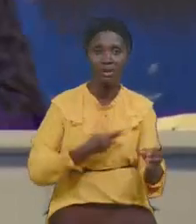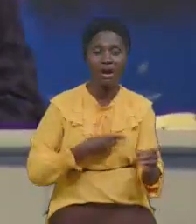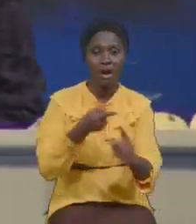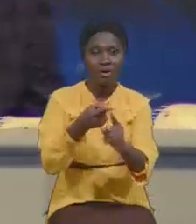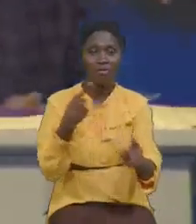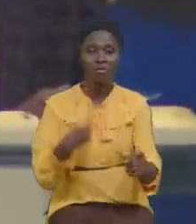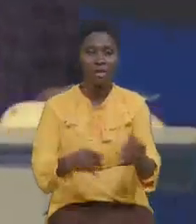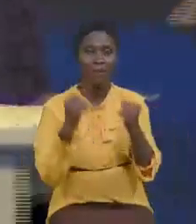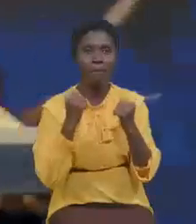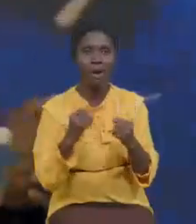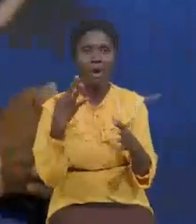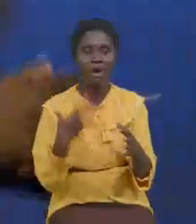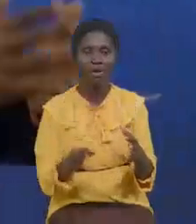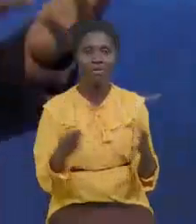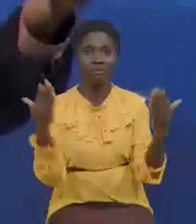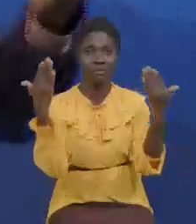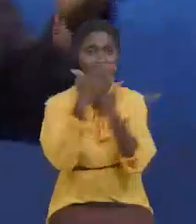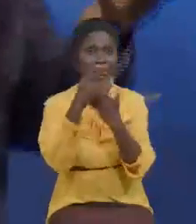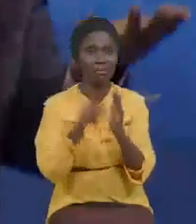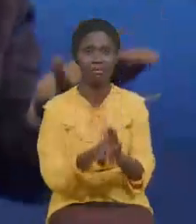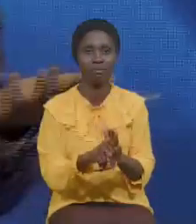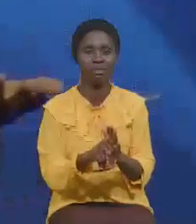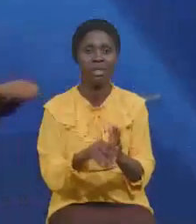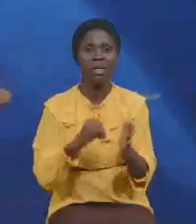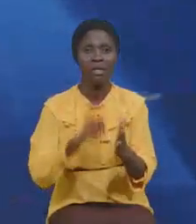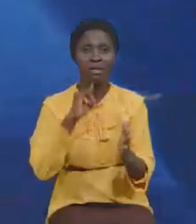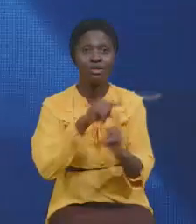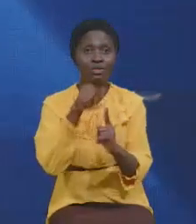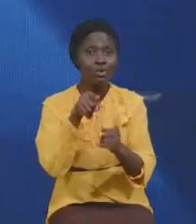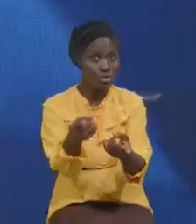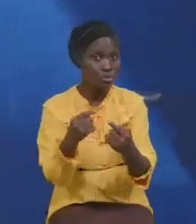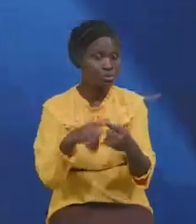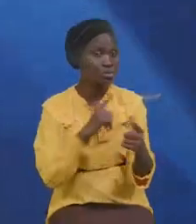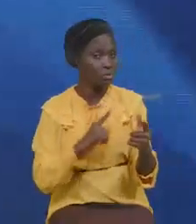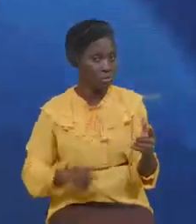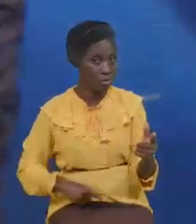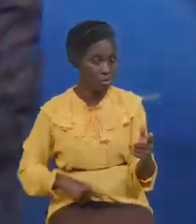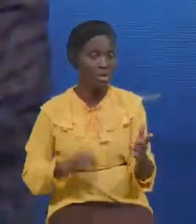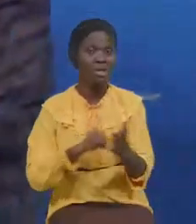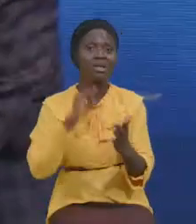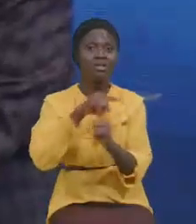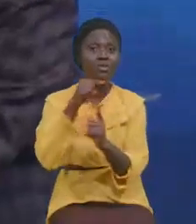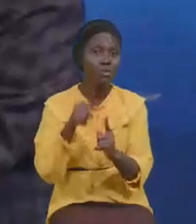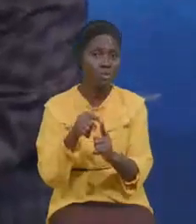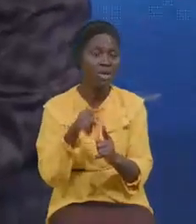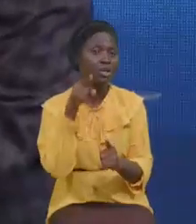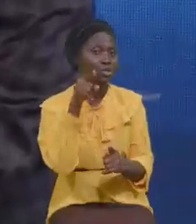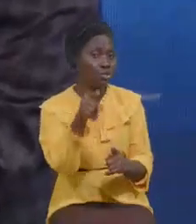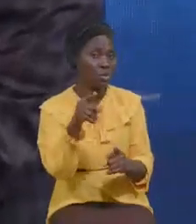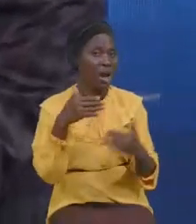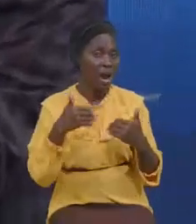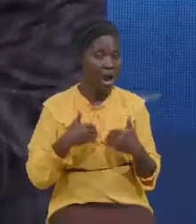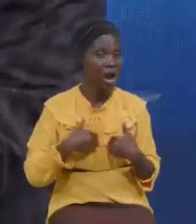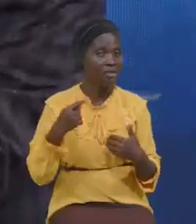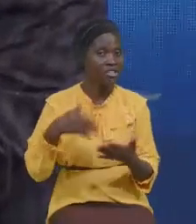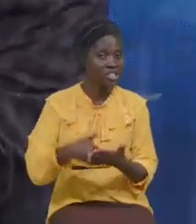the power of darkness? It's when you come to the Lord. It's when you have the